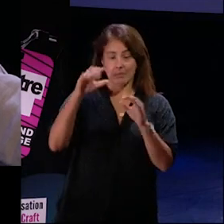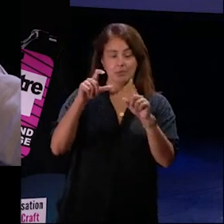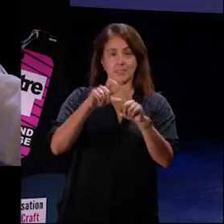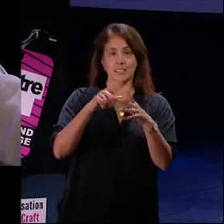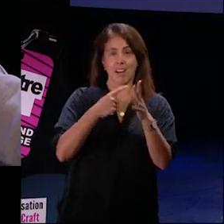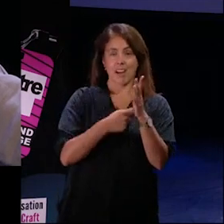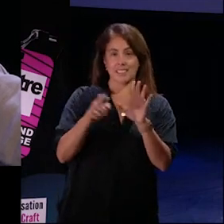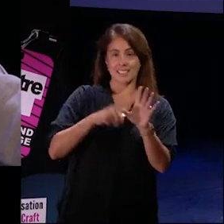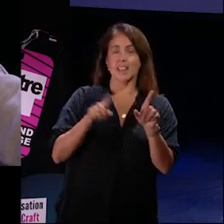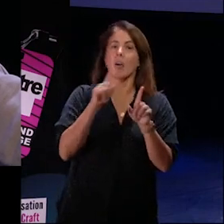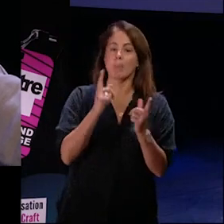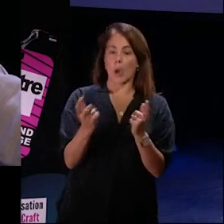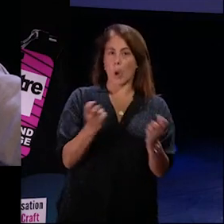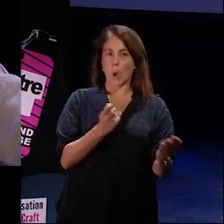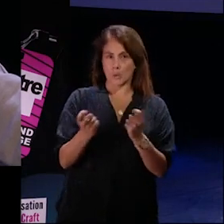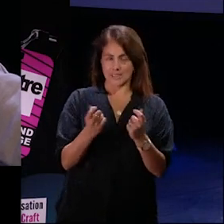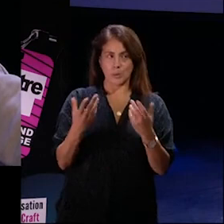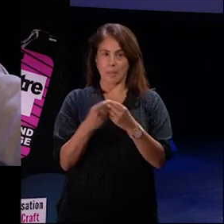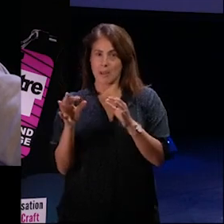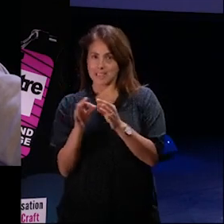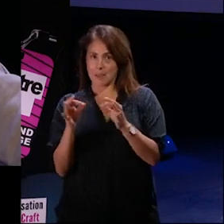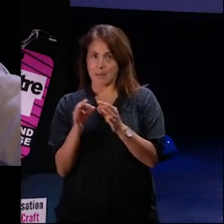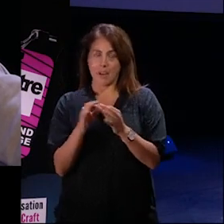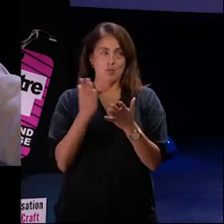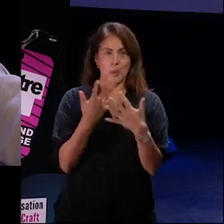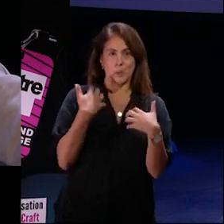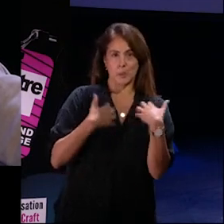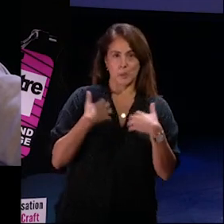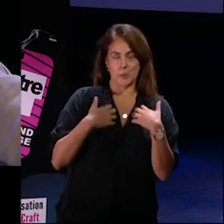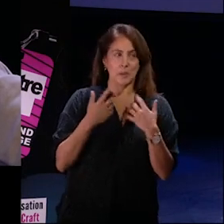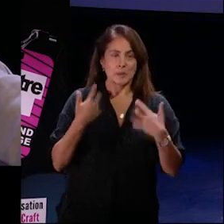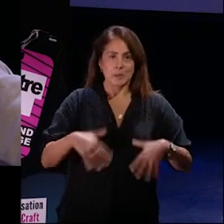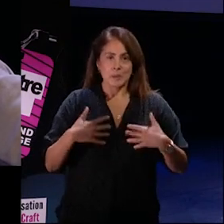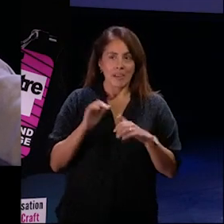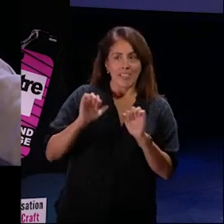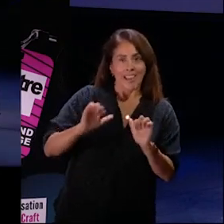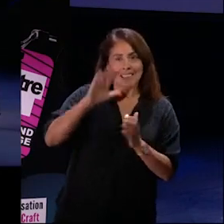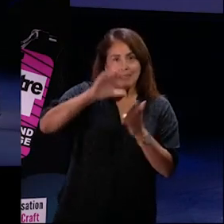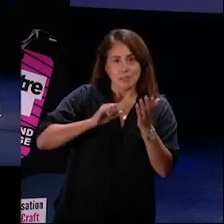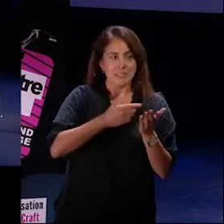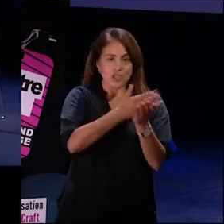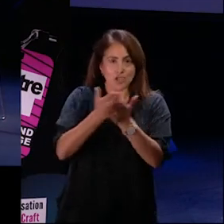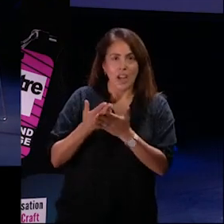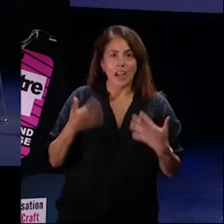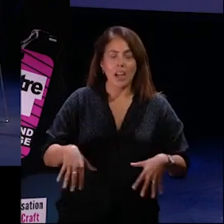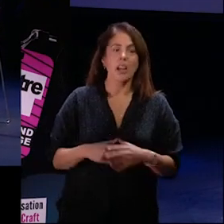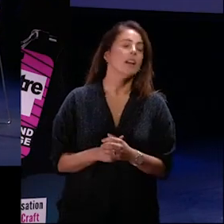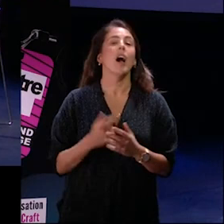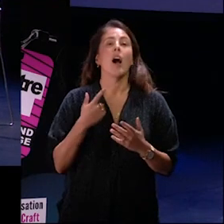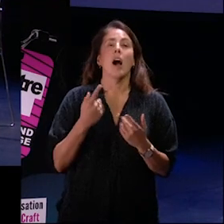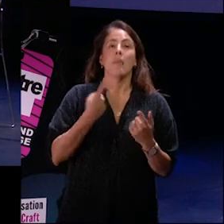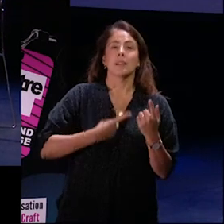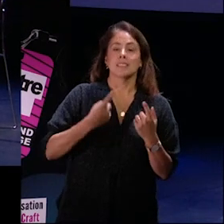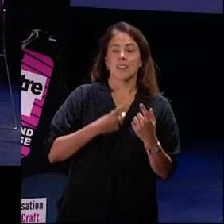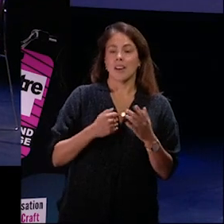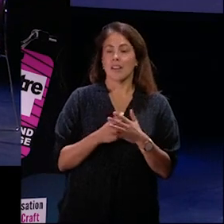I'm also going to be hosting this panel with Batseva. Really excited to hear all the incredible insights from you guys today. I'm an actress and I